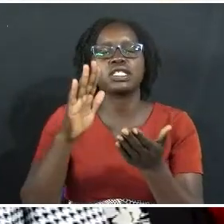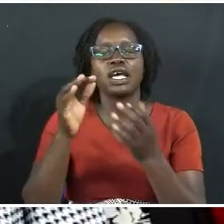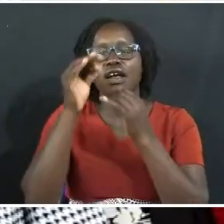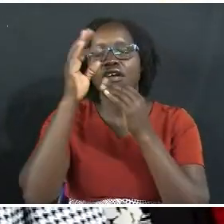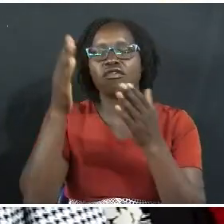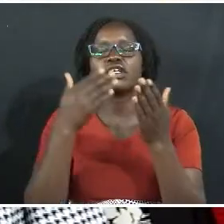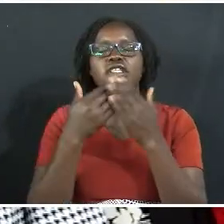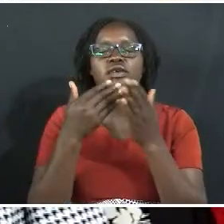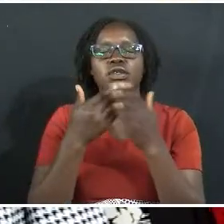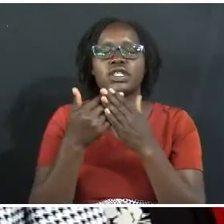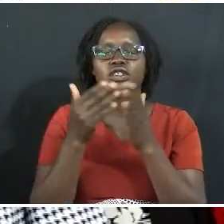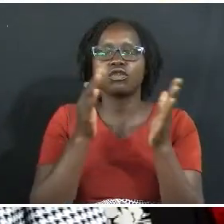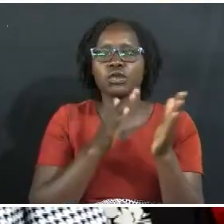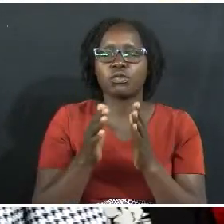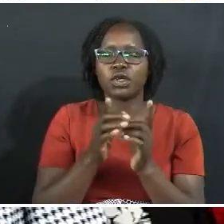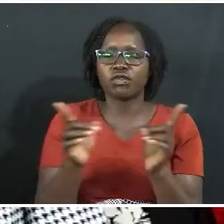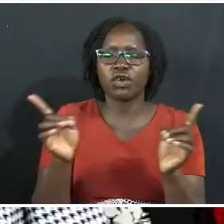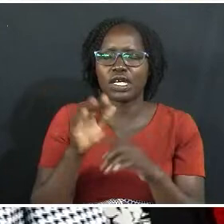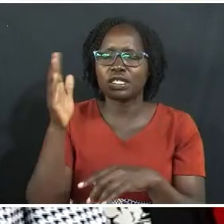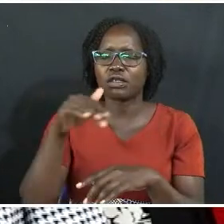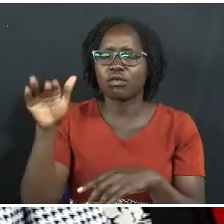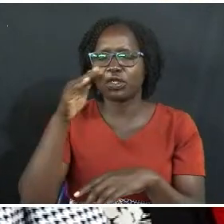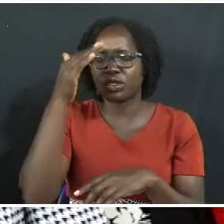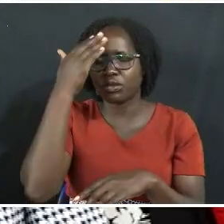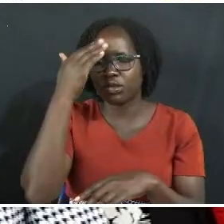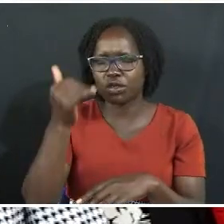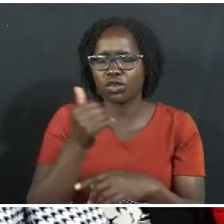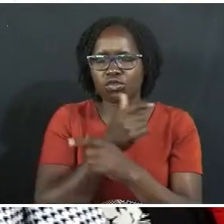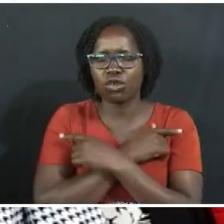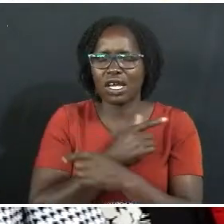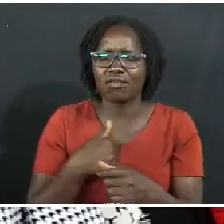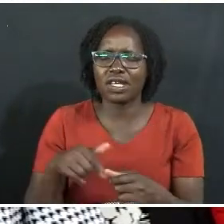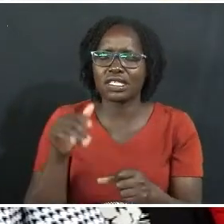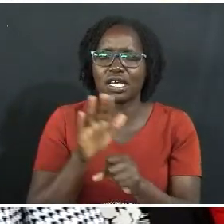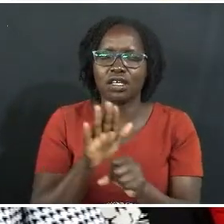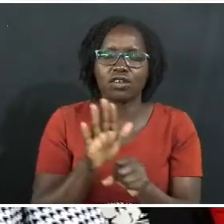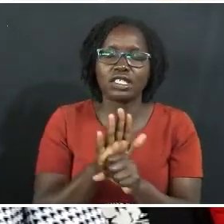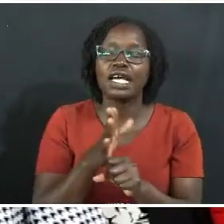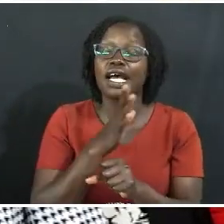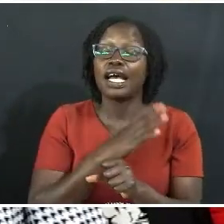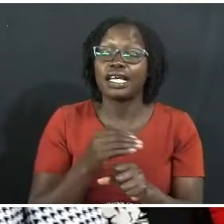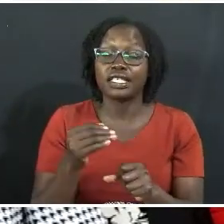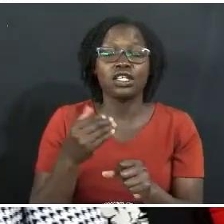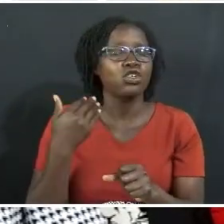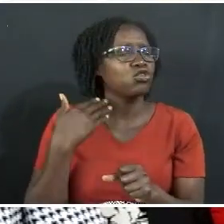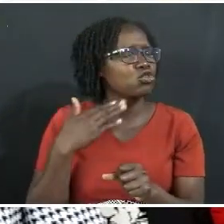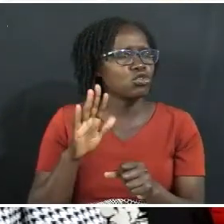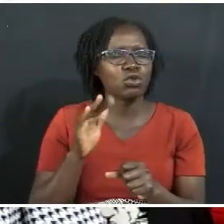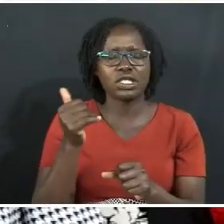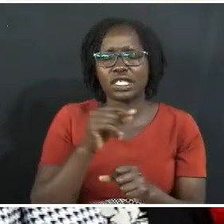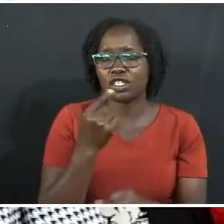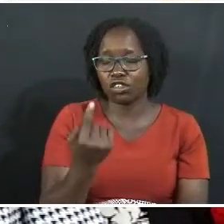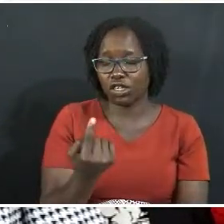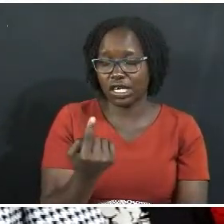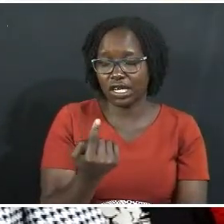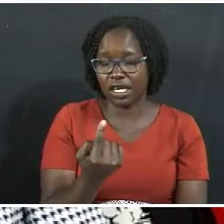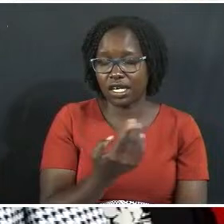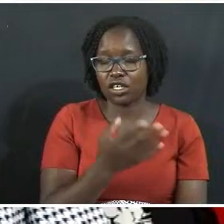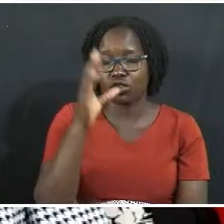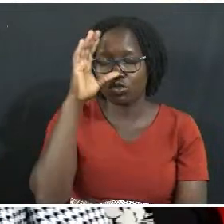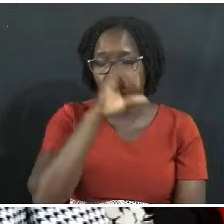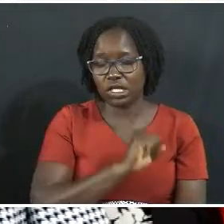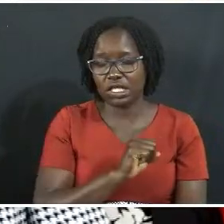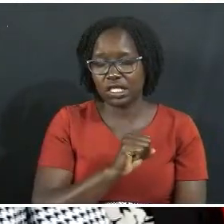we thank you. You've prepared for us mansions because you love us so much. Yes. And you will not want any one of us to